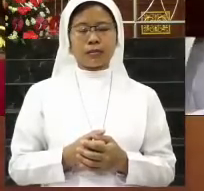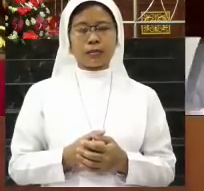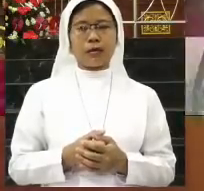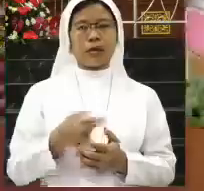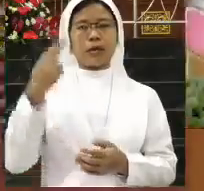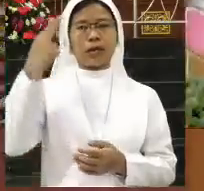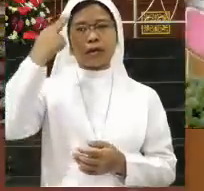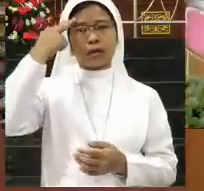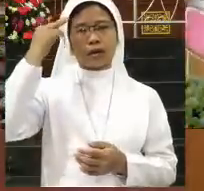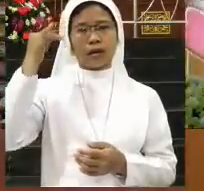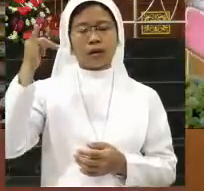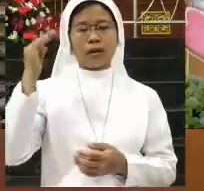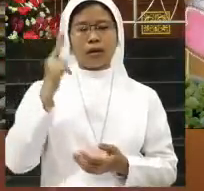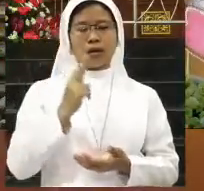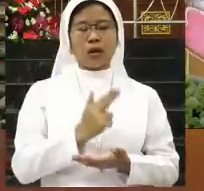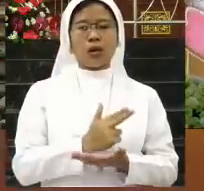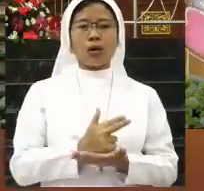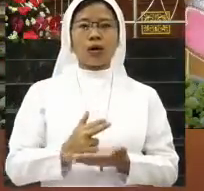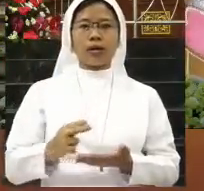Salve Regina,